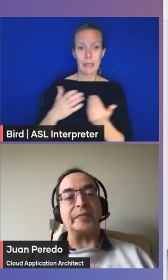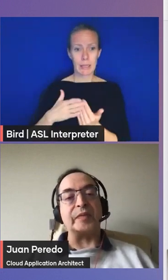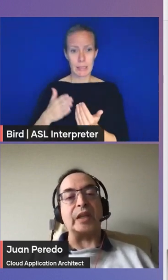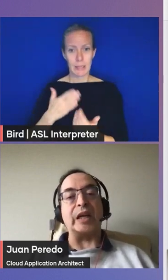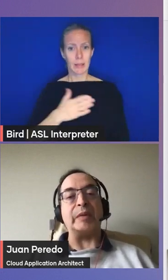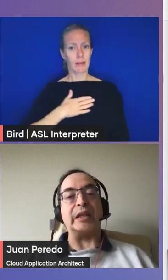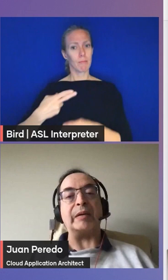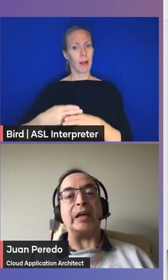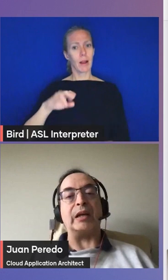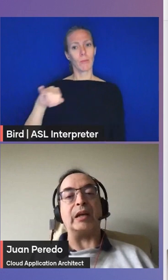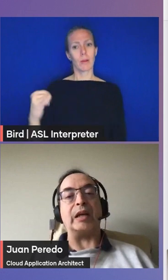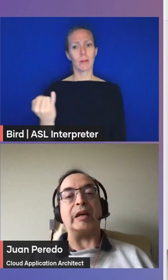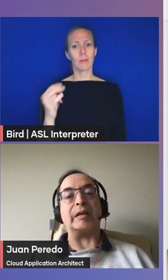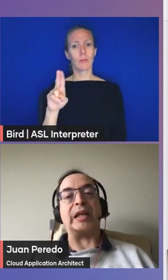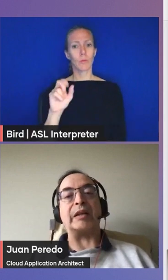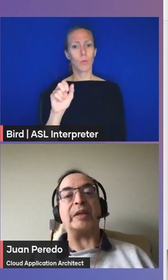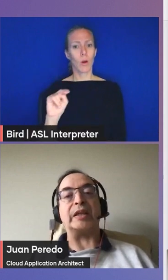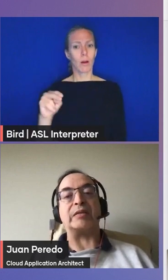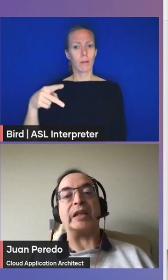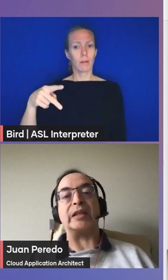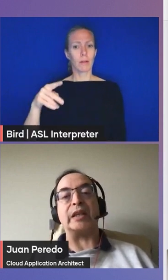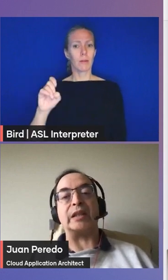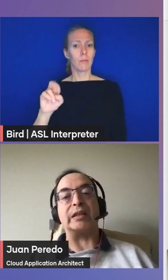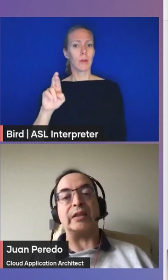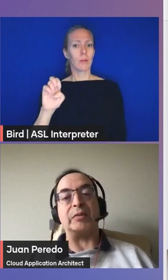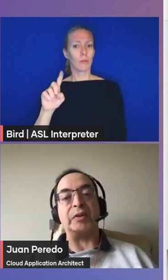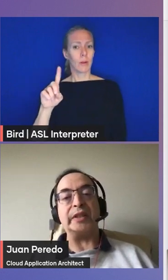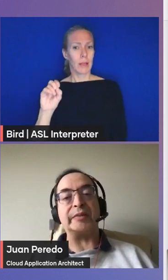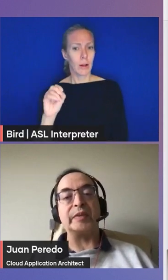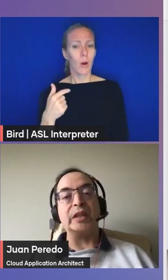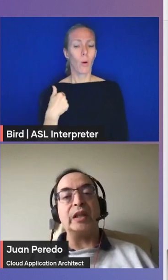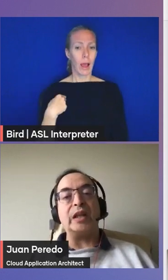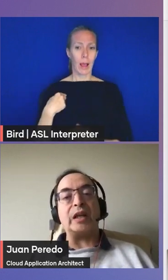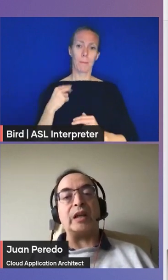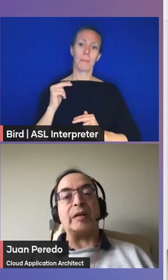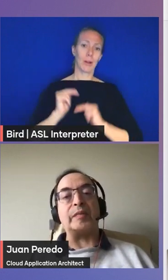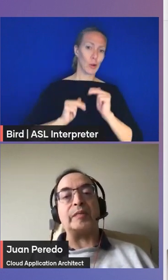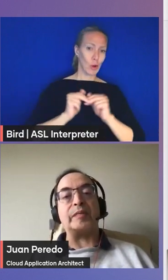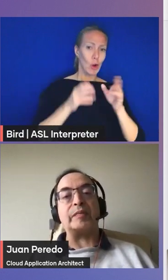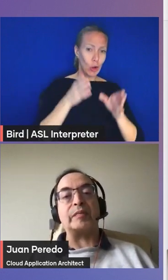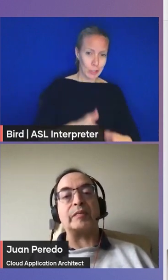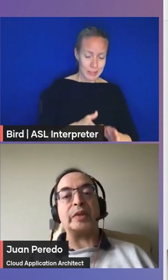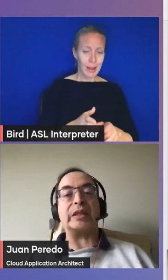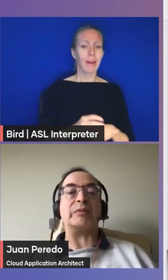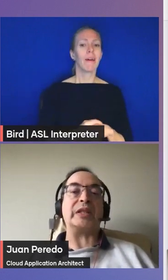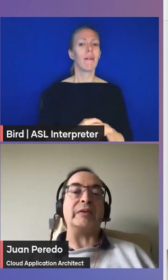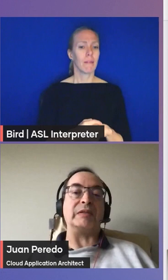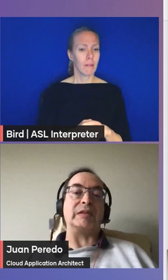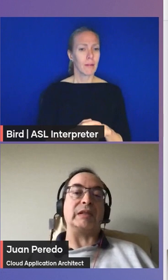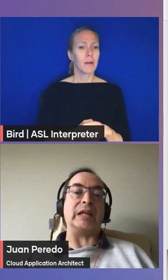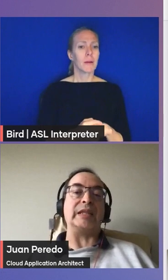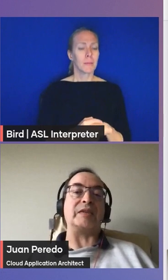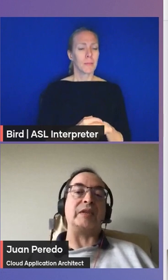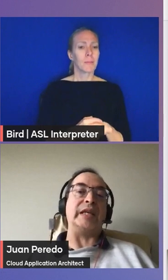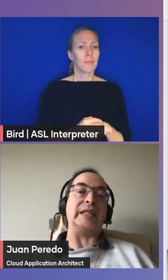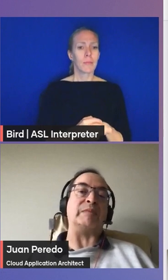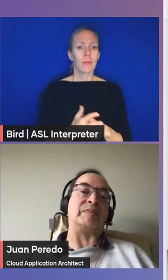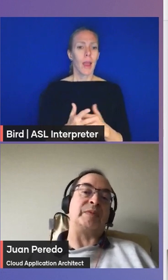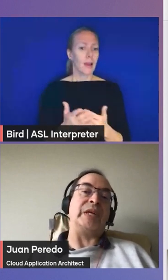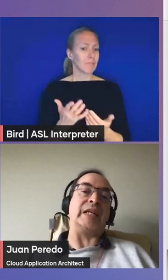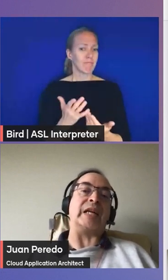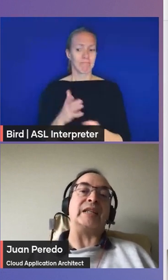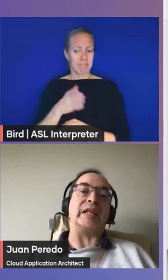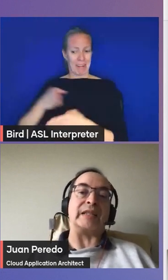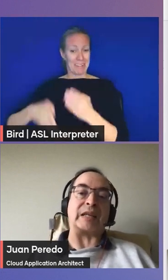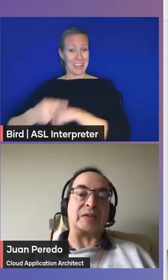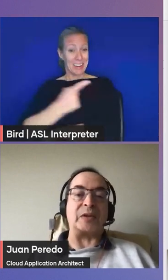Peredo. I'm a cloud application architect at AWS. Uh, but at the end of the day, I'm